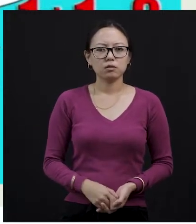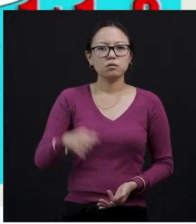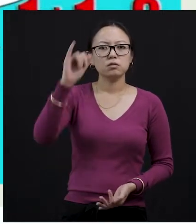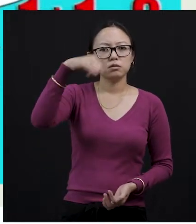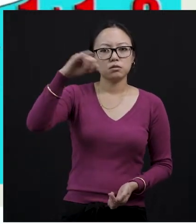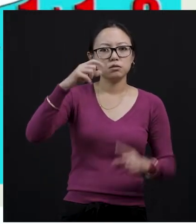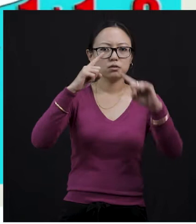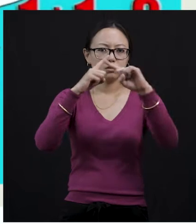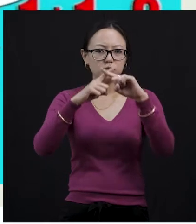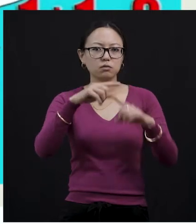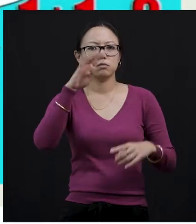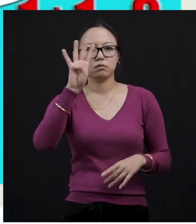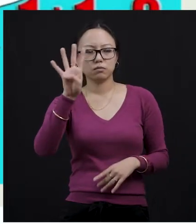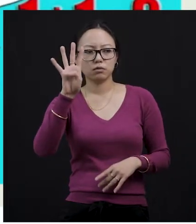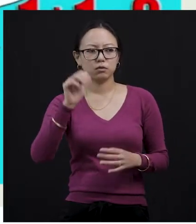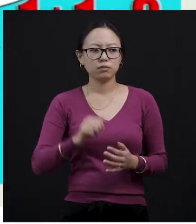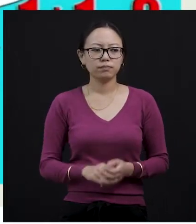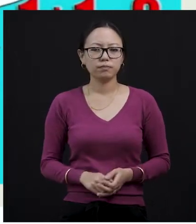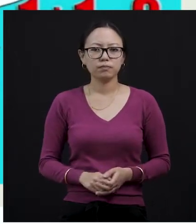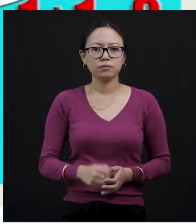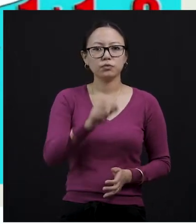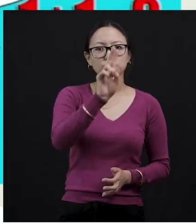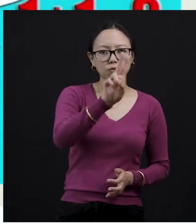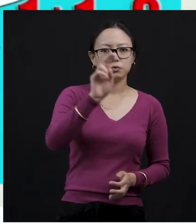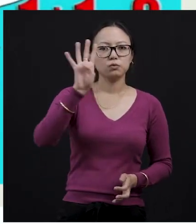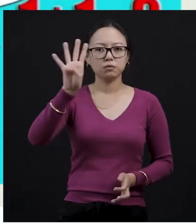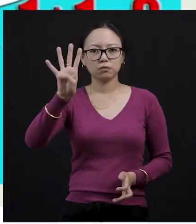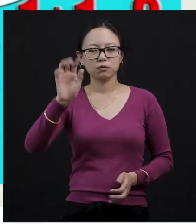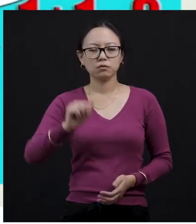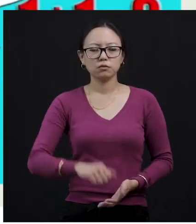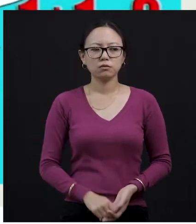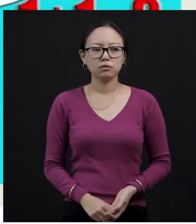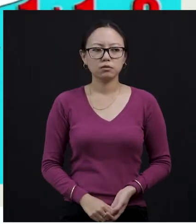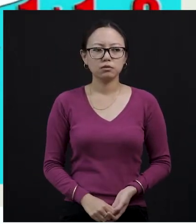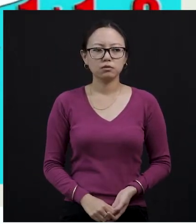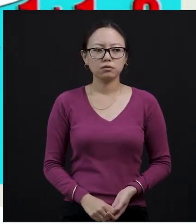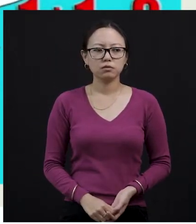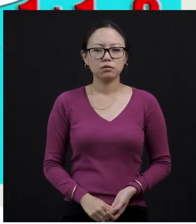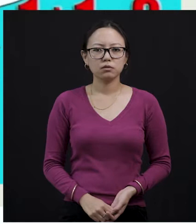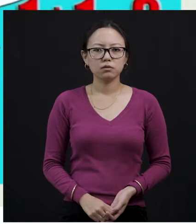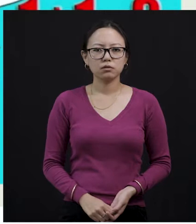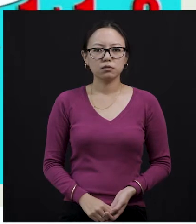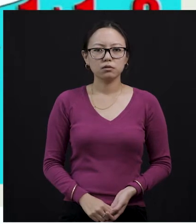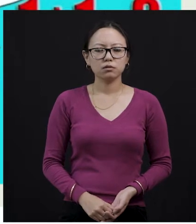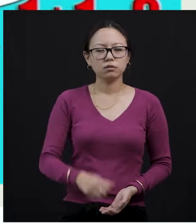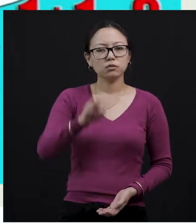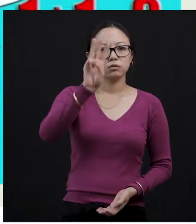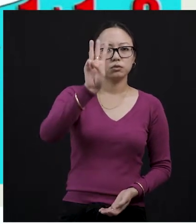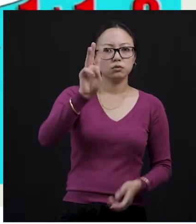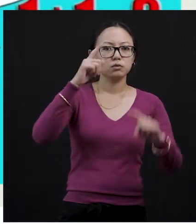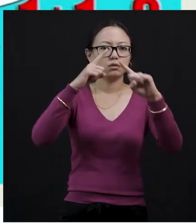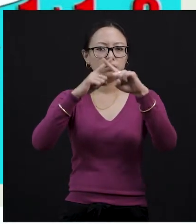that is 6 into 4. How much it is? 24, right? Then we have